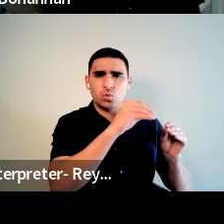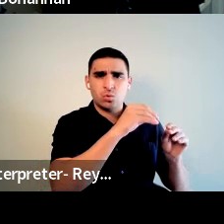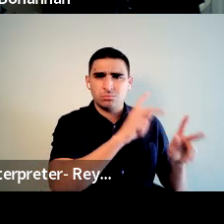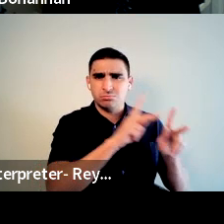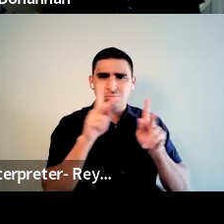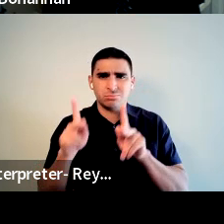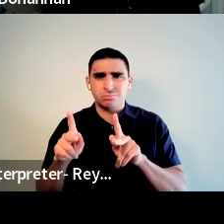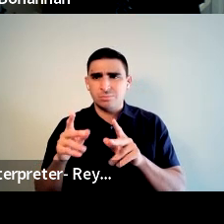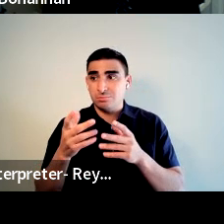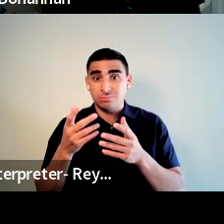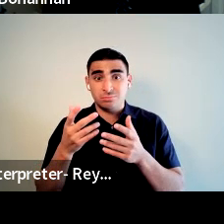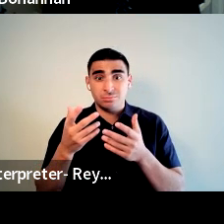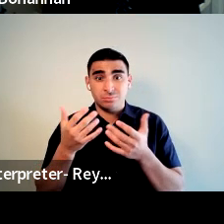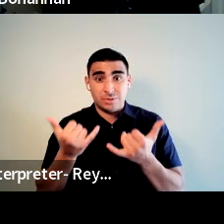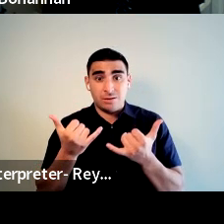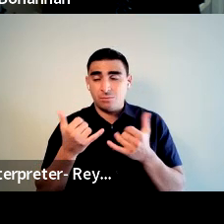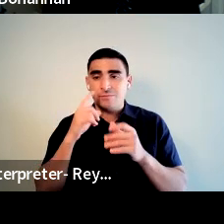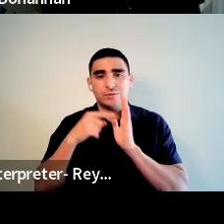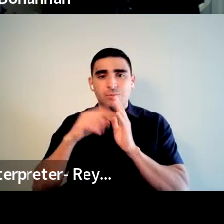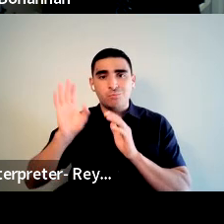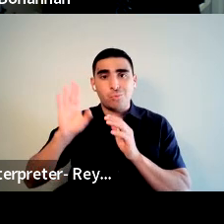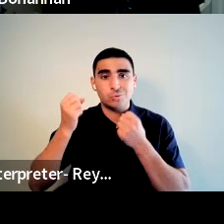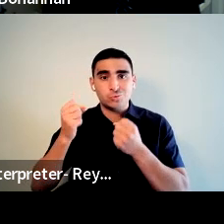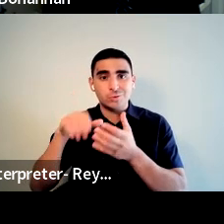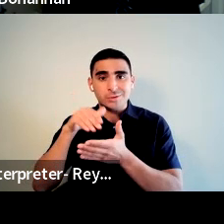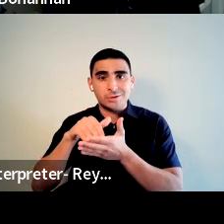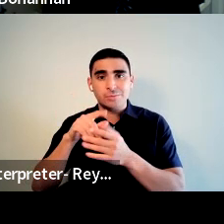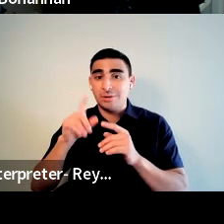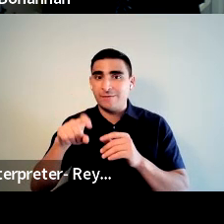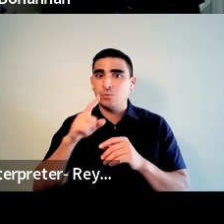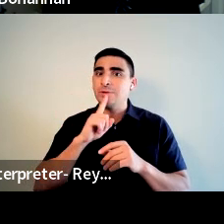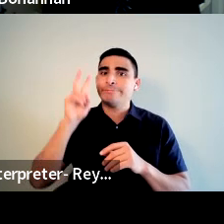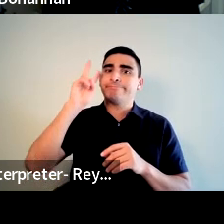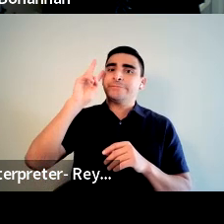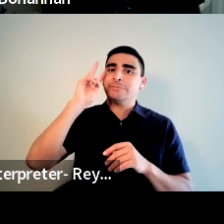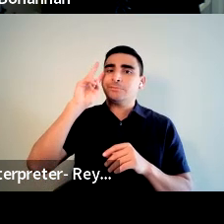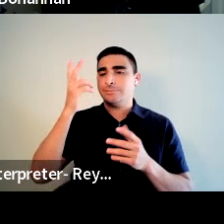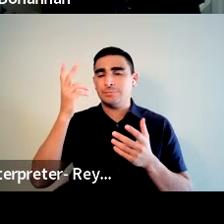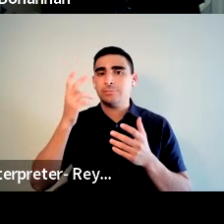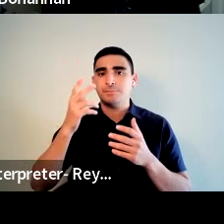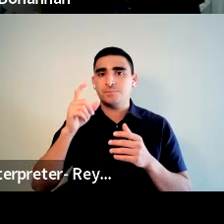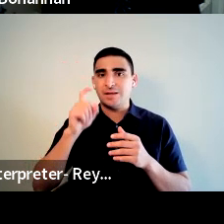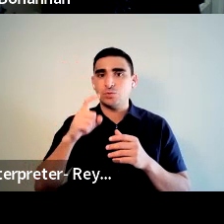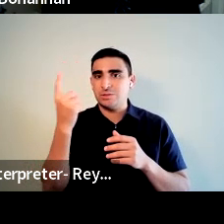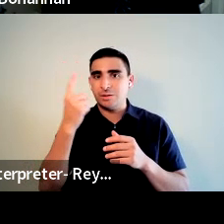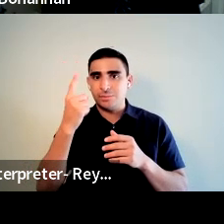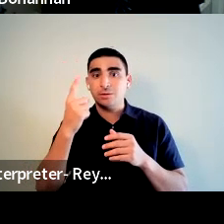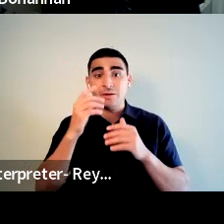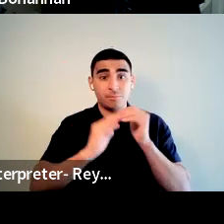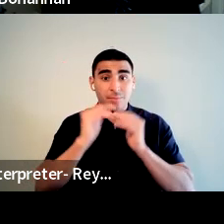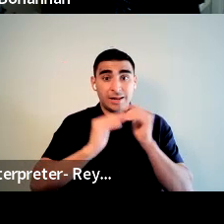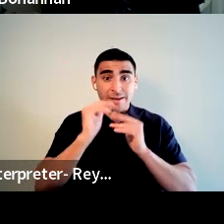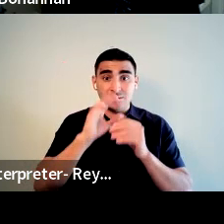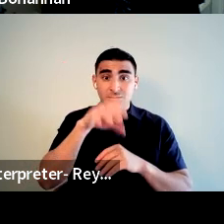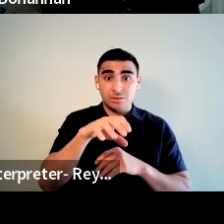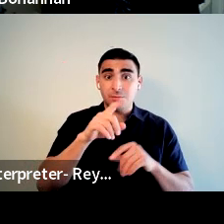Center could possibly work. But again, it would need to be that moonshot idea of being everything to everyone. So having a bricks and mortar, but not